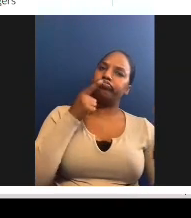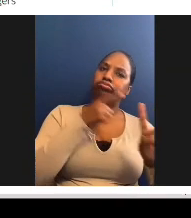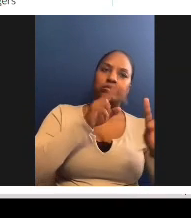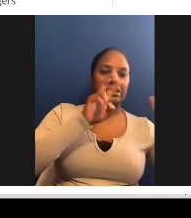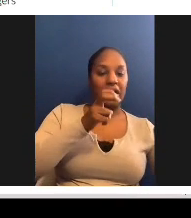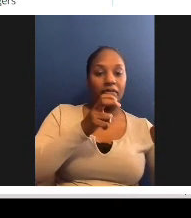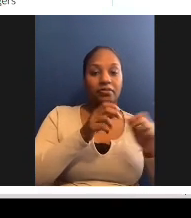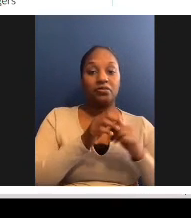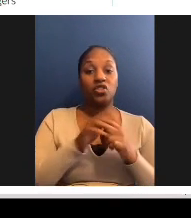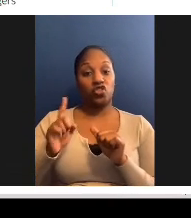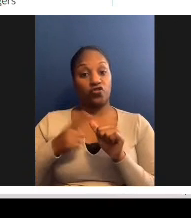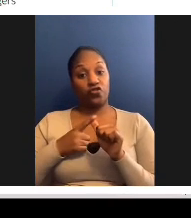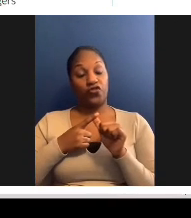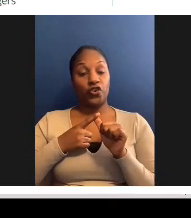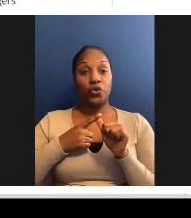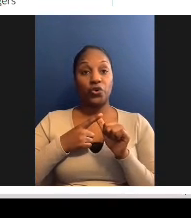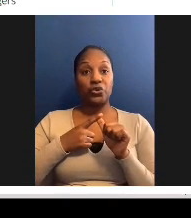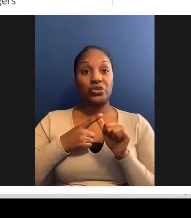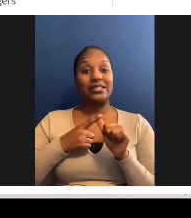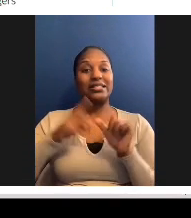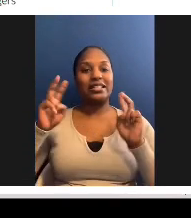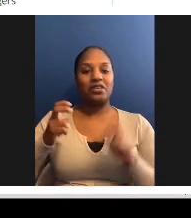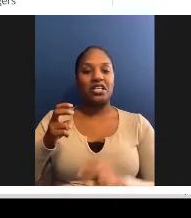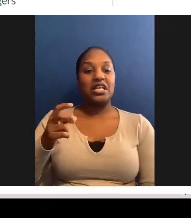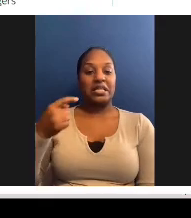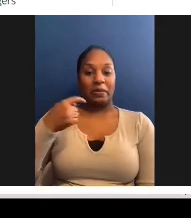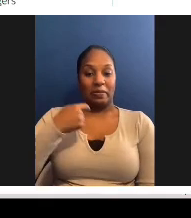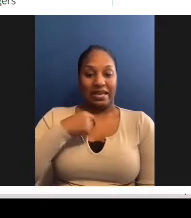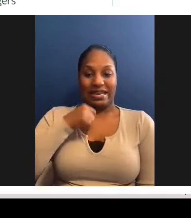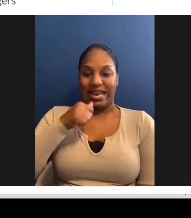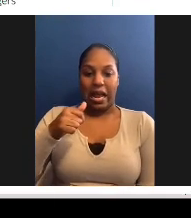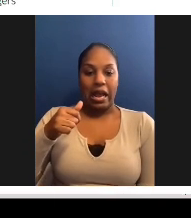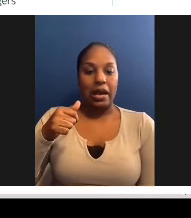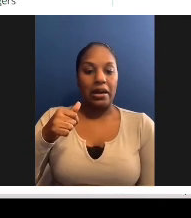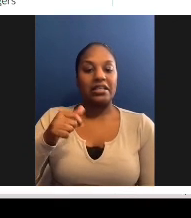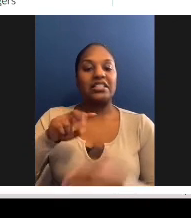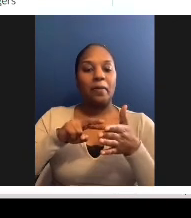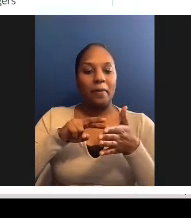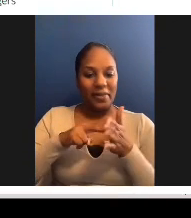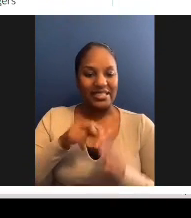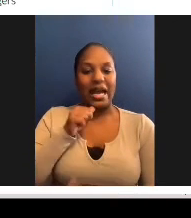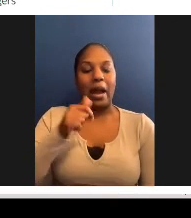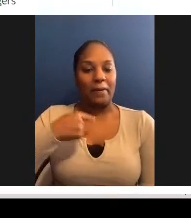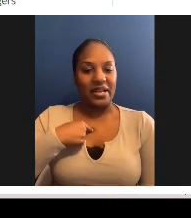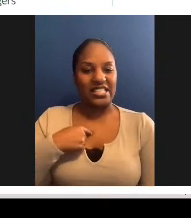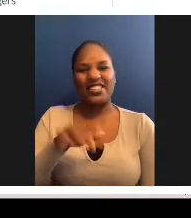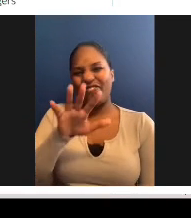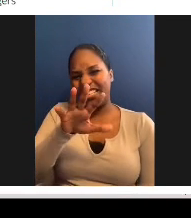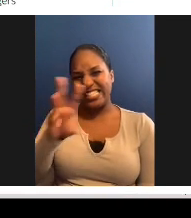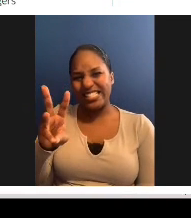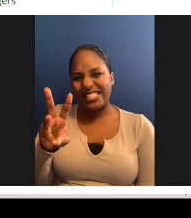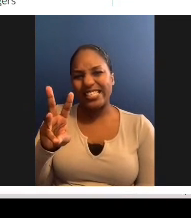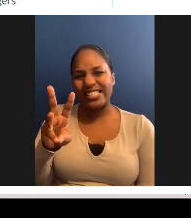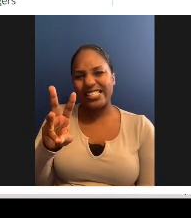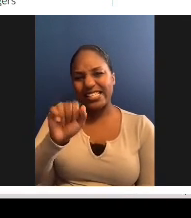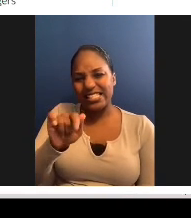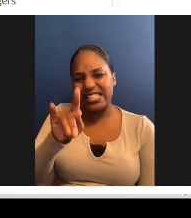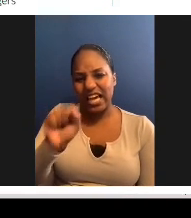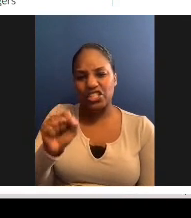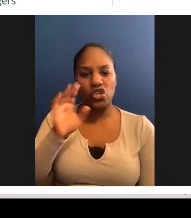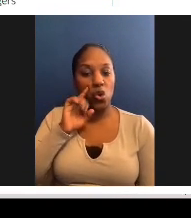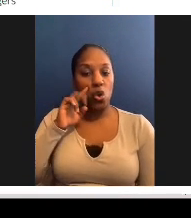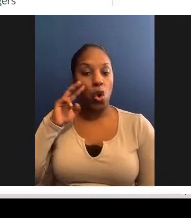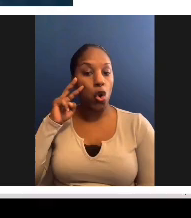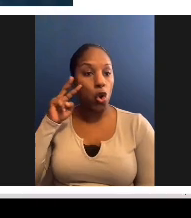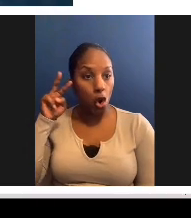we call this the me, not me. These are about 56 slides, and all you do is you look at a picture and it gives you